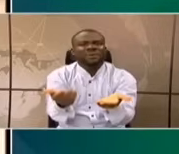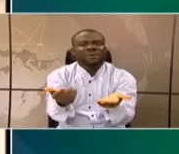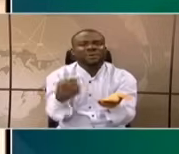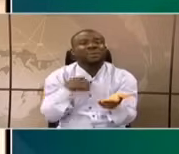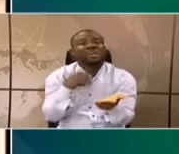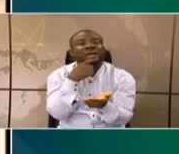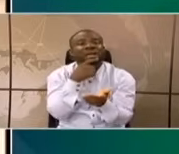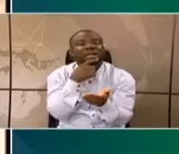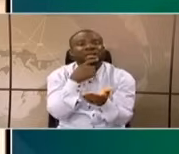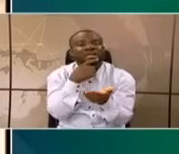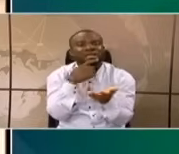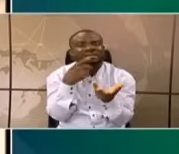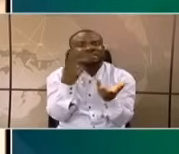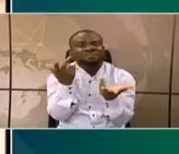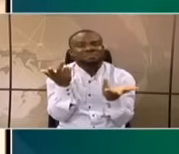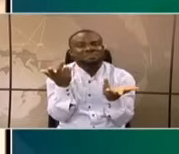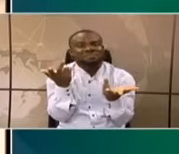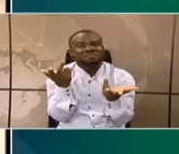Adelai?